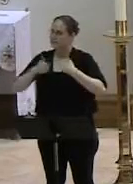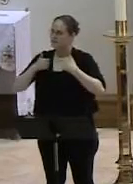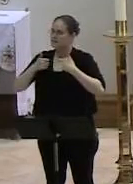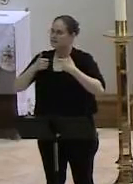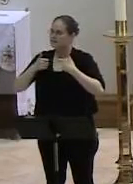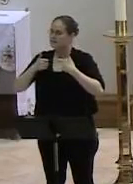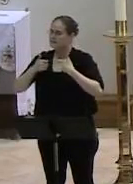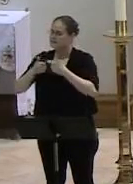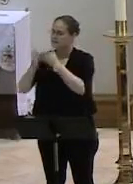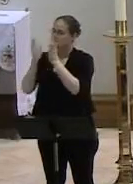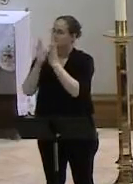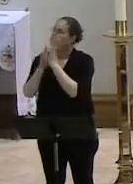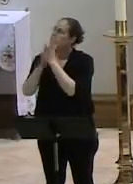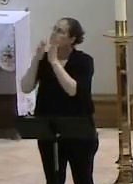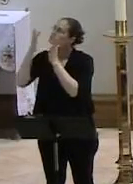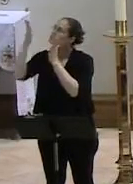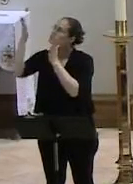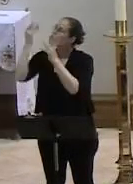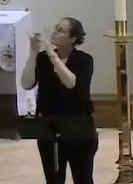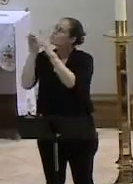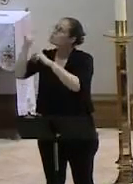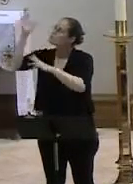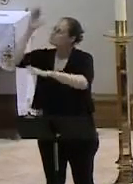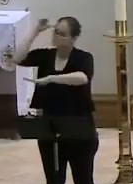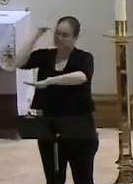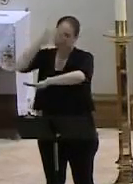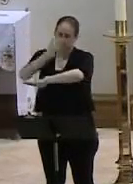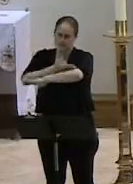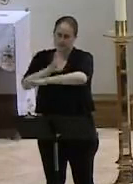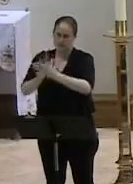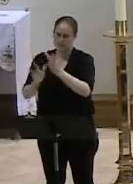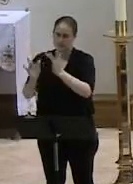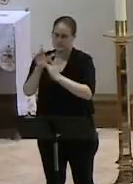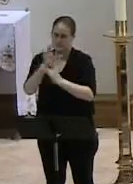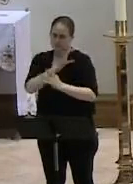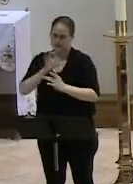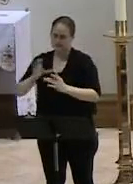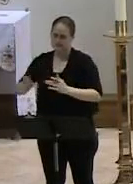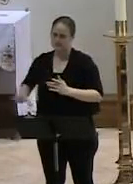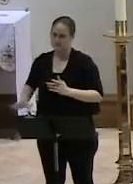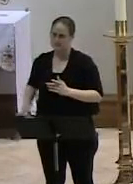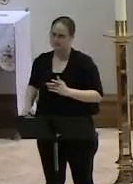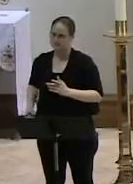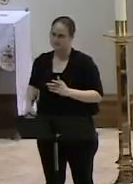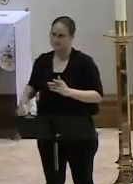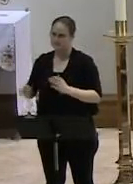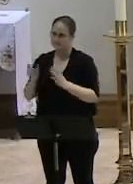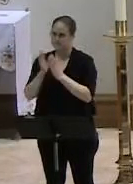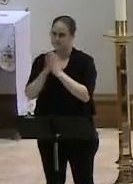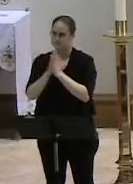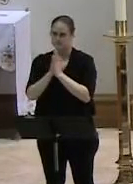and glorify you through your Son, Jesus Christ.